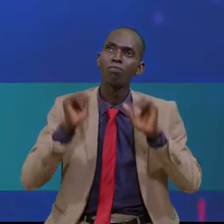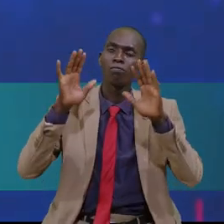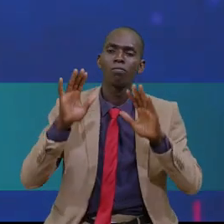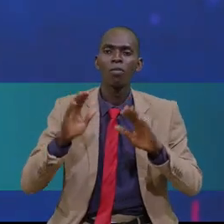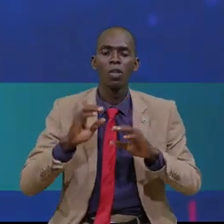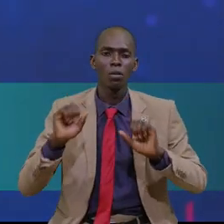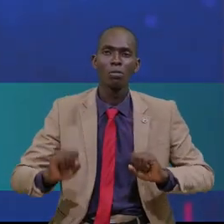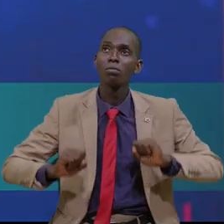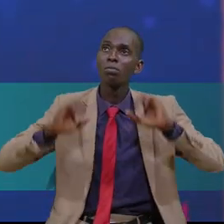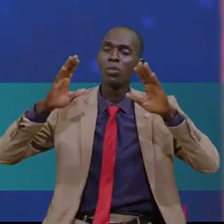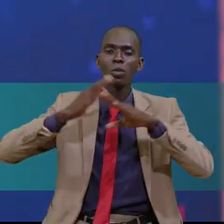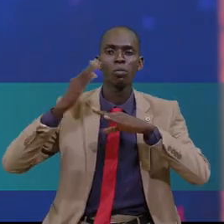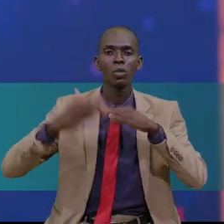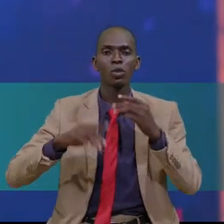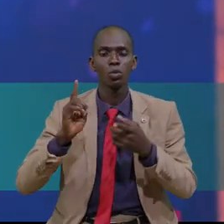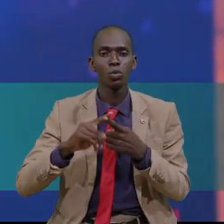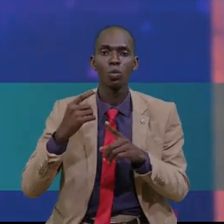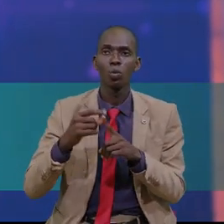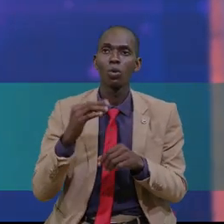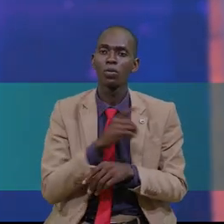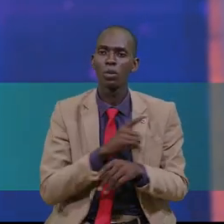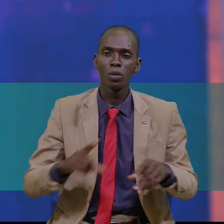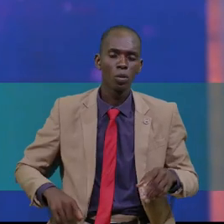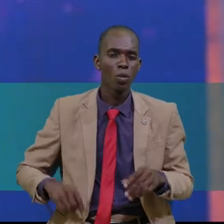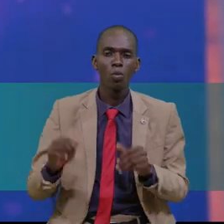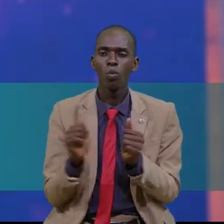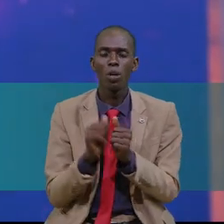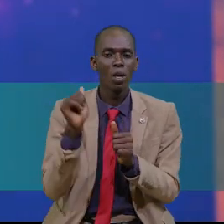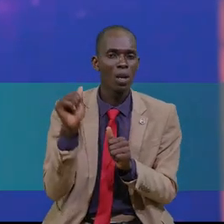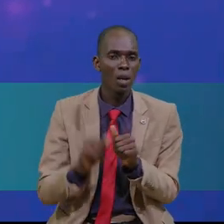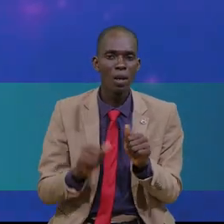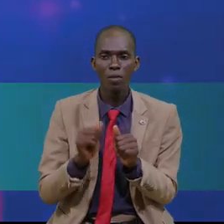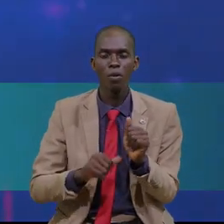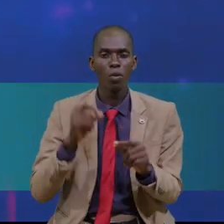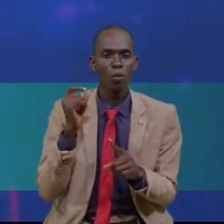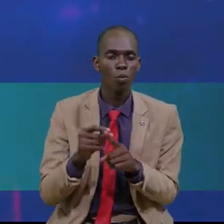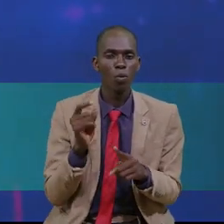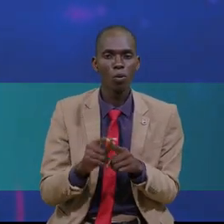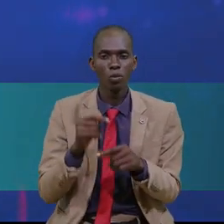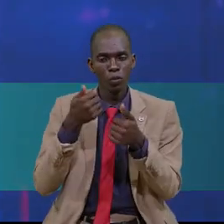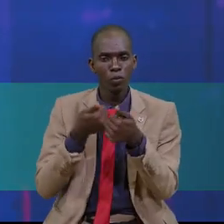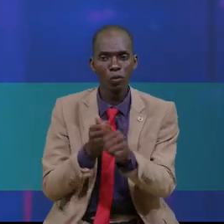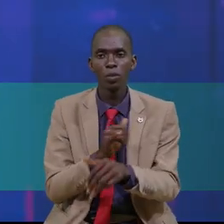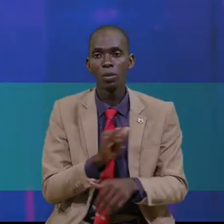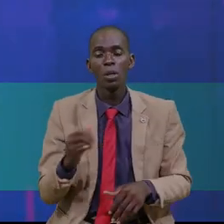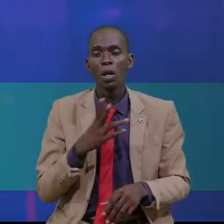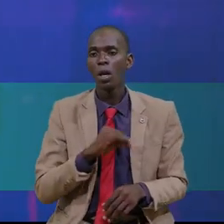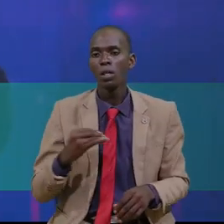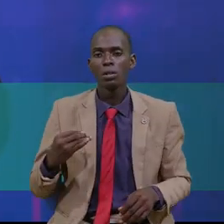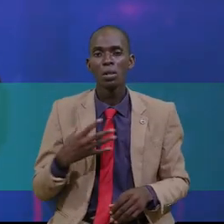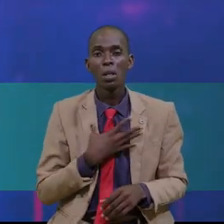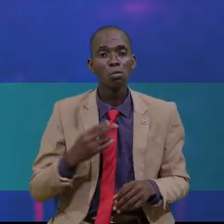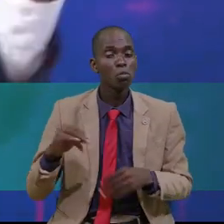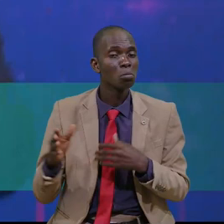every detail, every cross of a T and every dot of an I. And no matter what